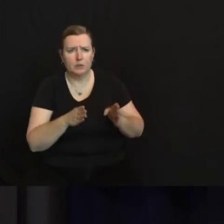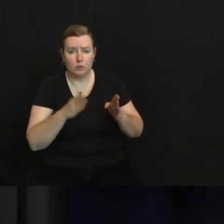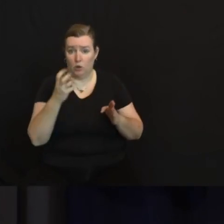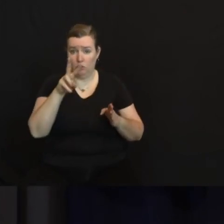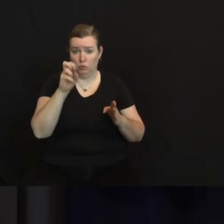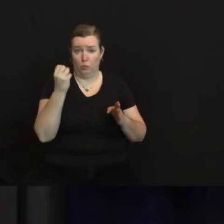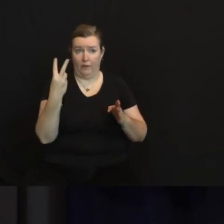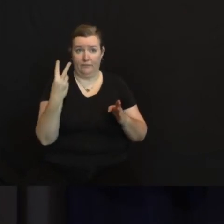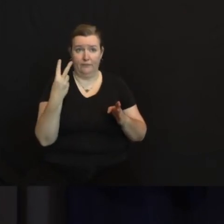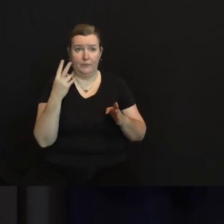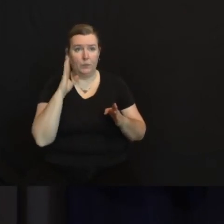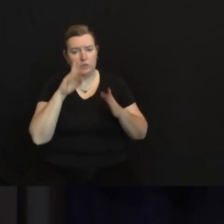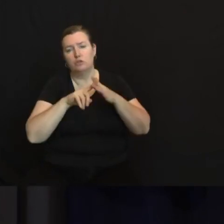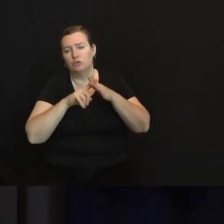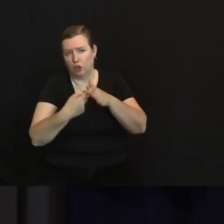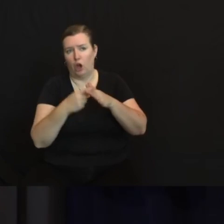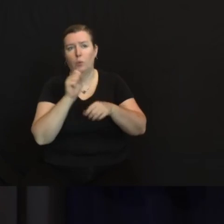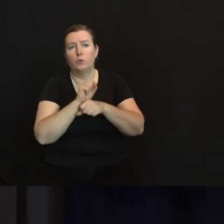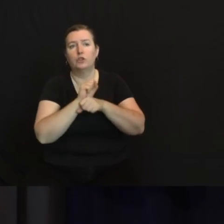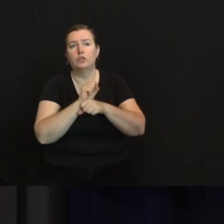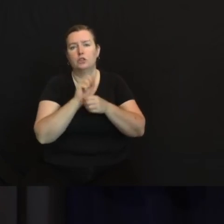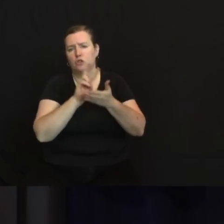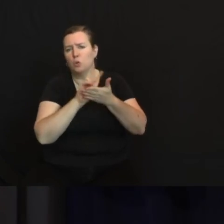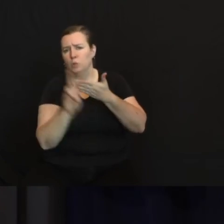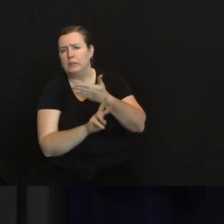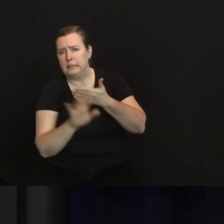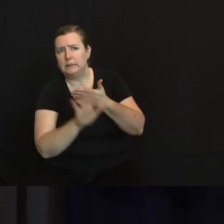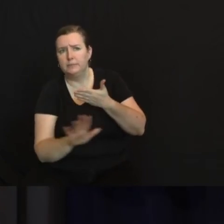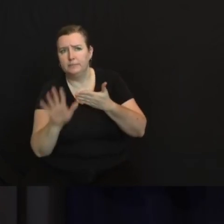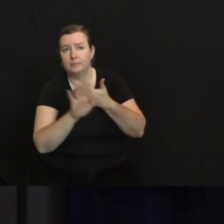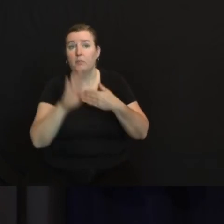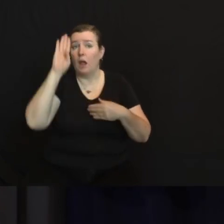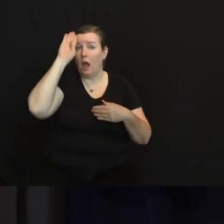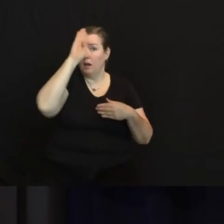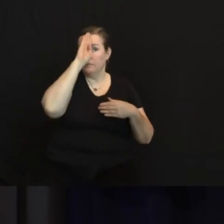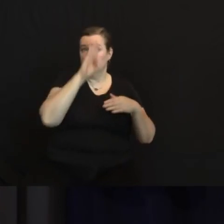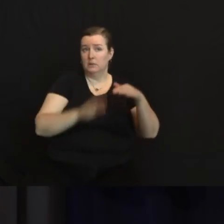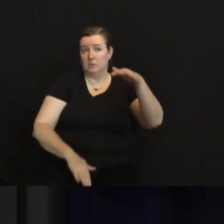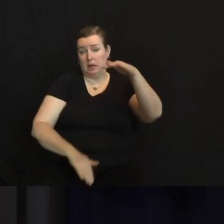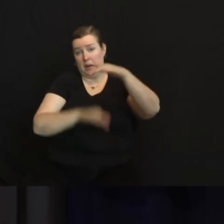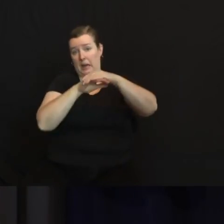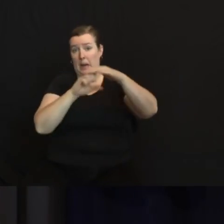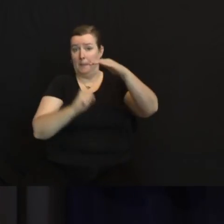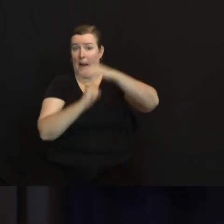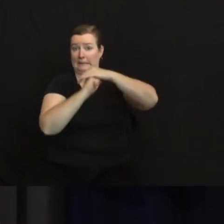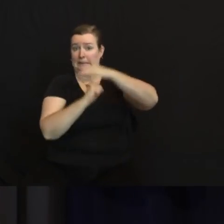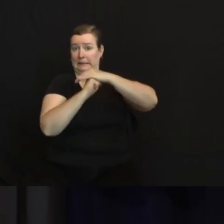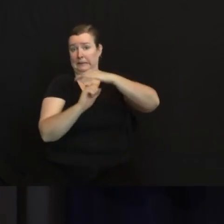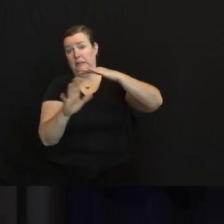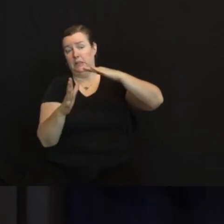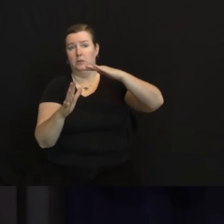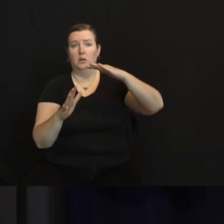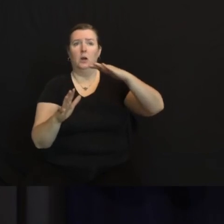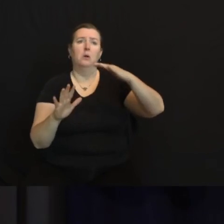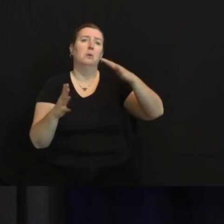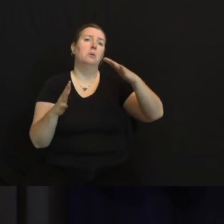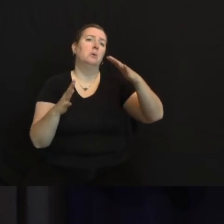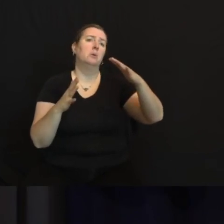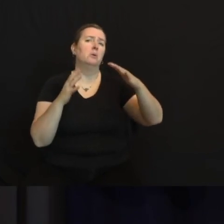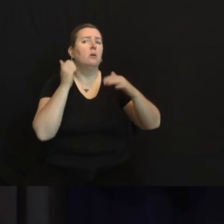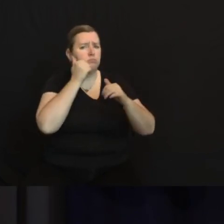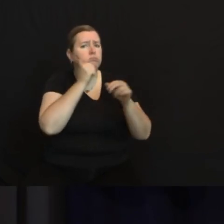within the next 2 weeks. On hospital capacity, every day we look at what we call the operational